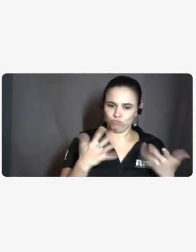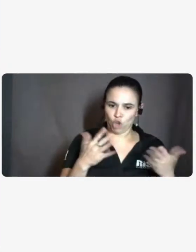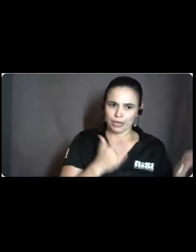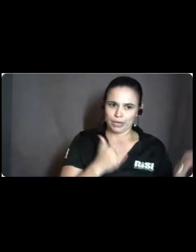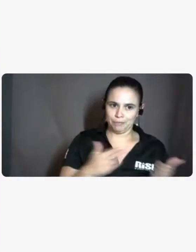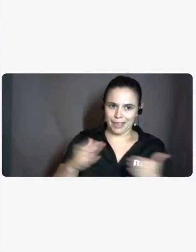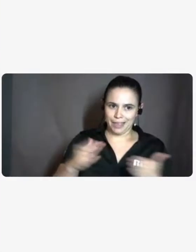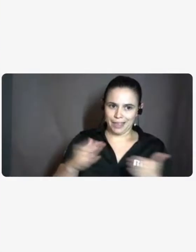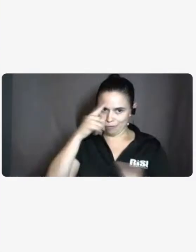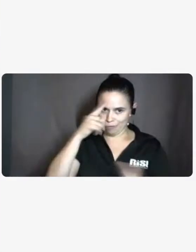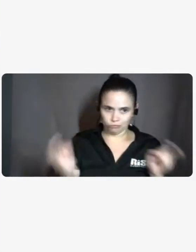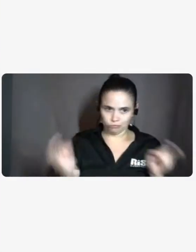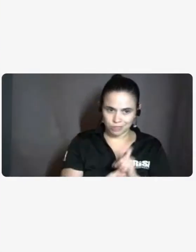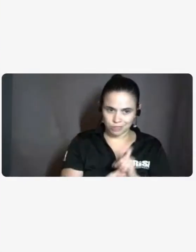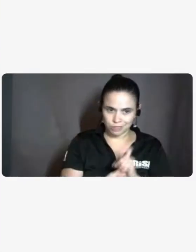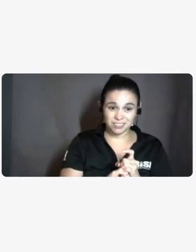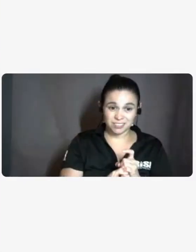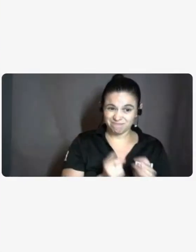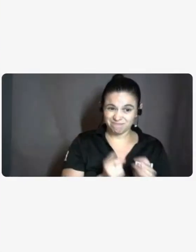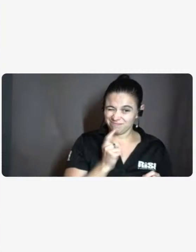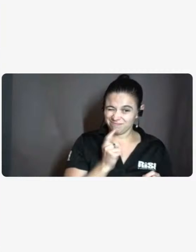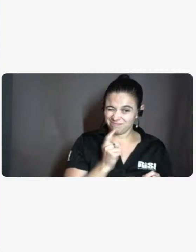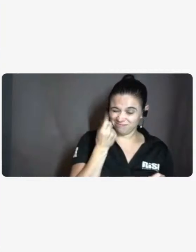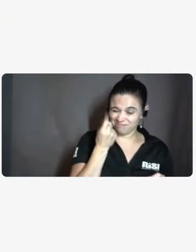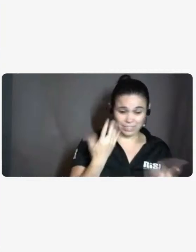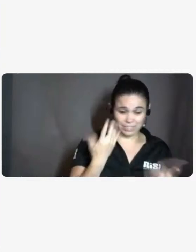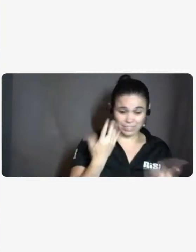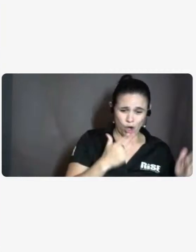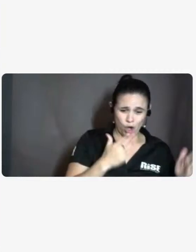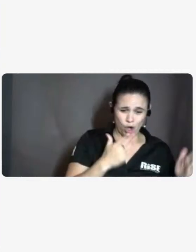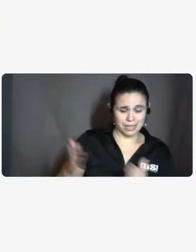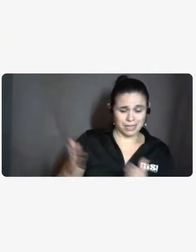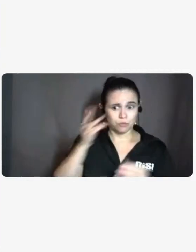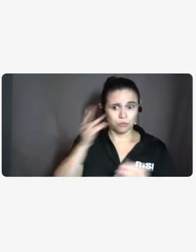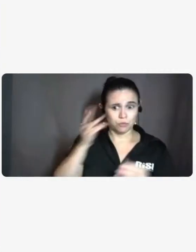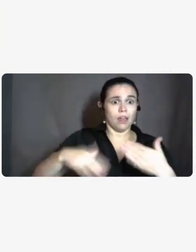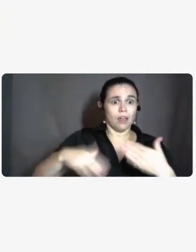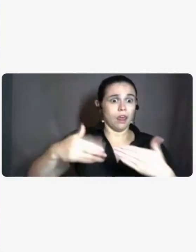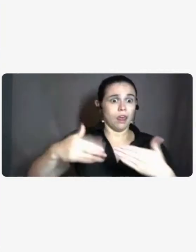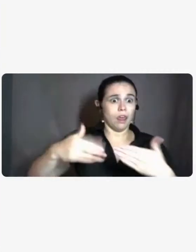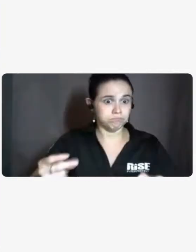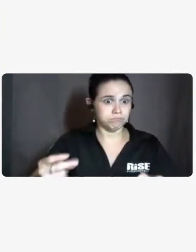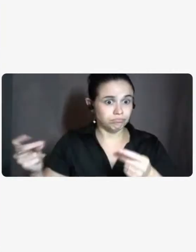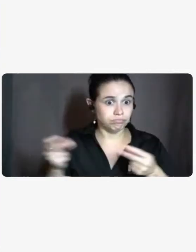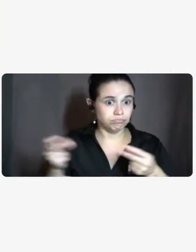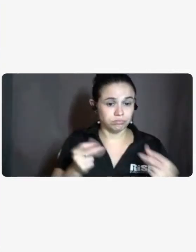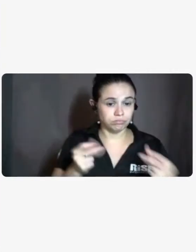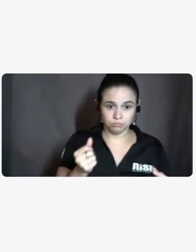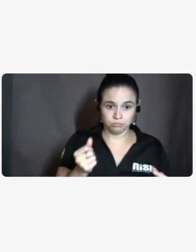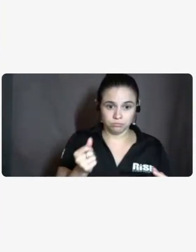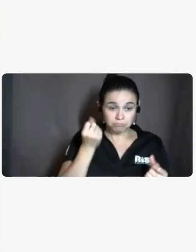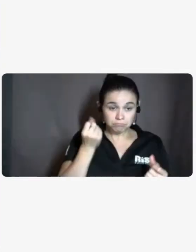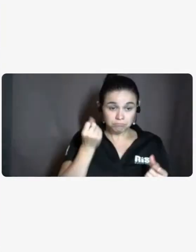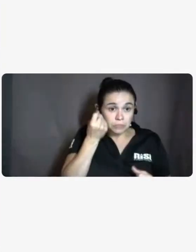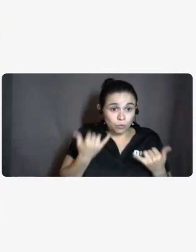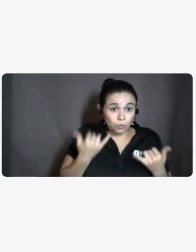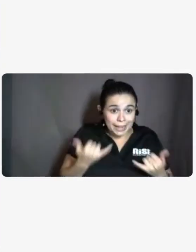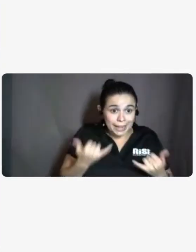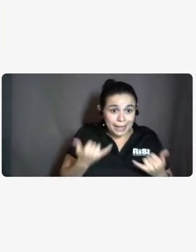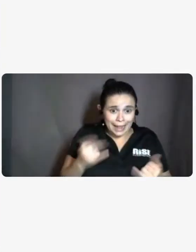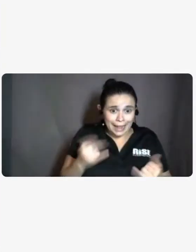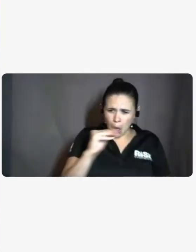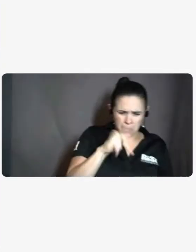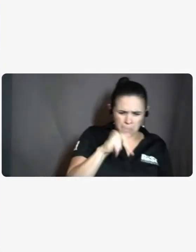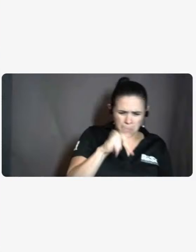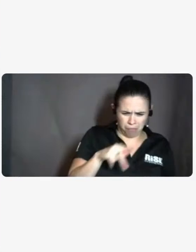happen relatively quickly. I recognize right now it doesn't look different, but the reality is it will change. So we're